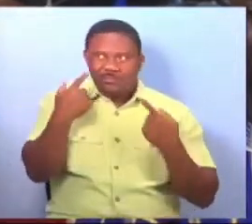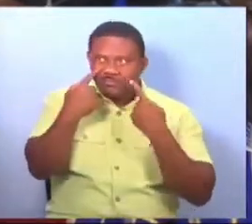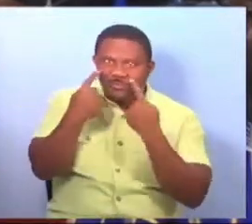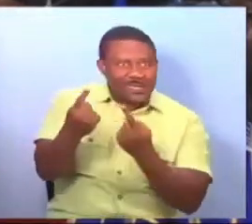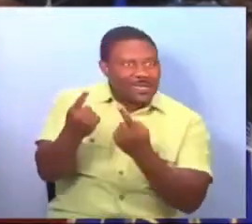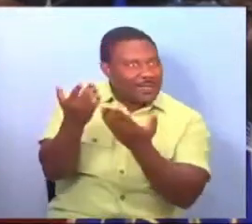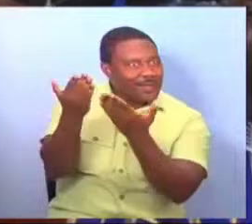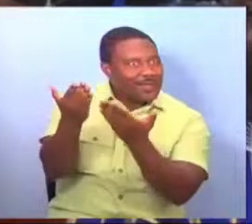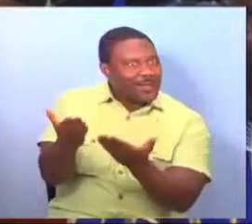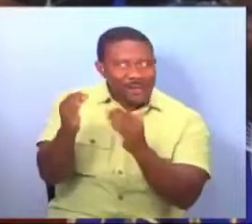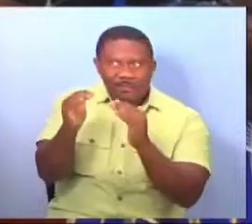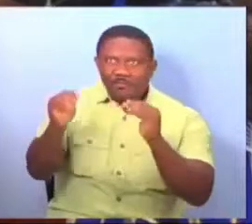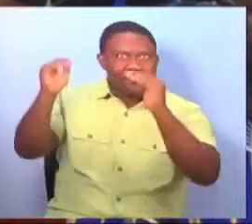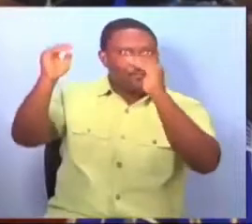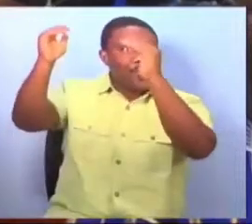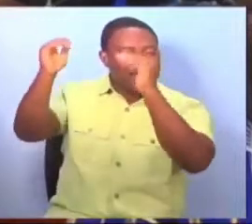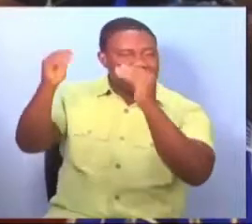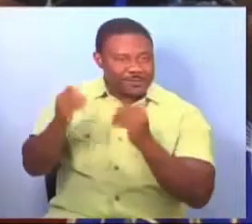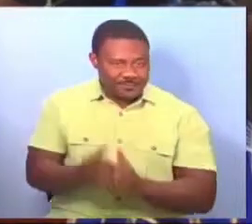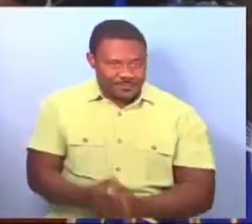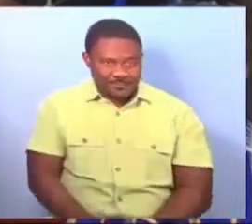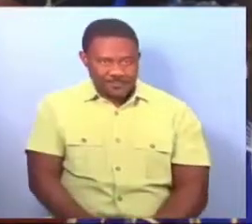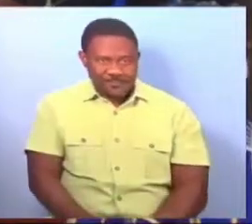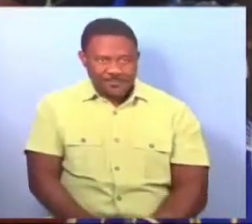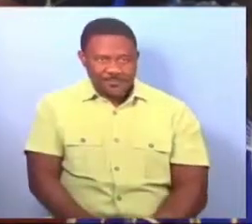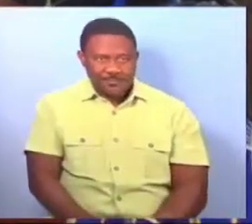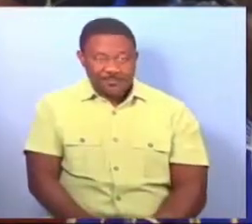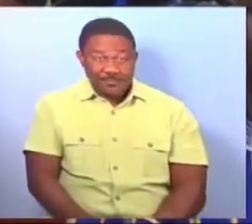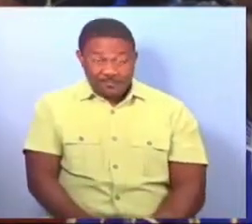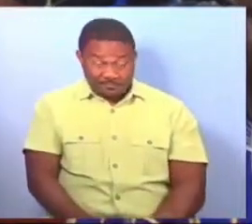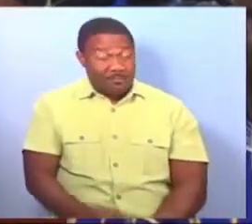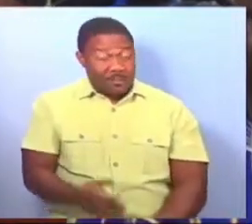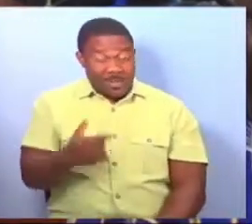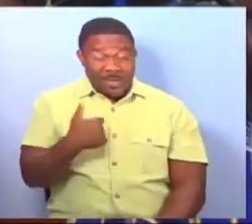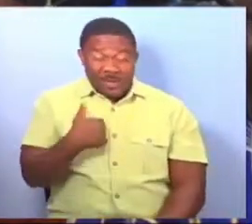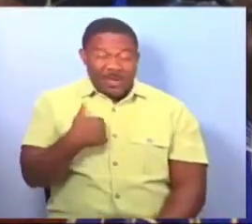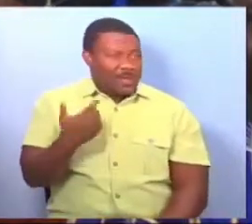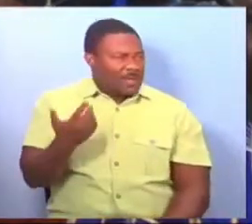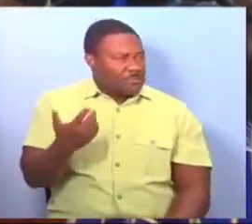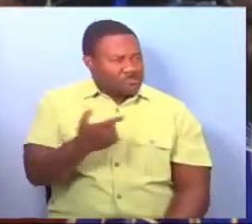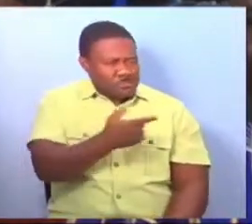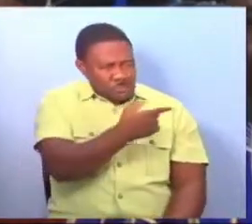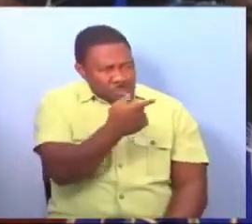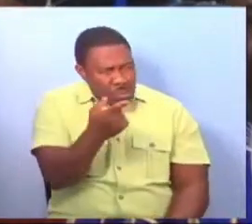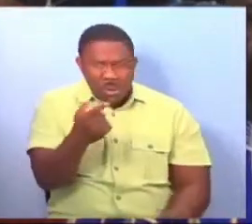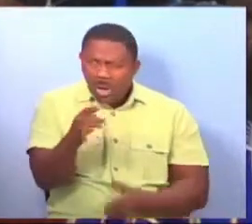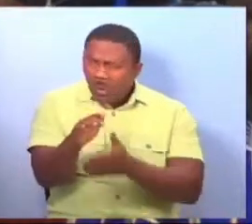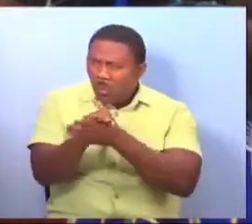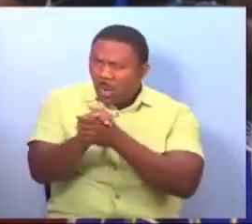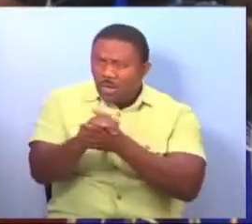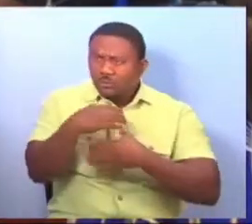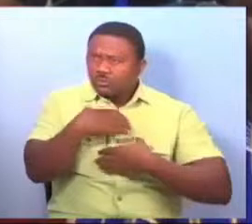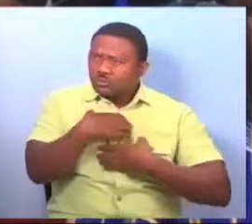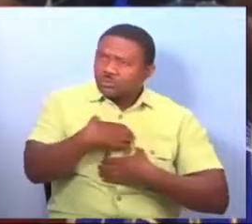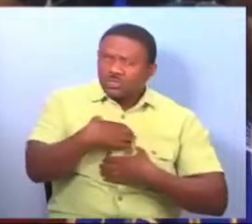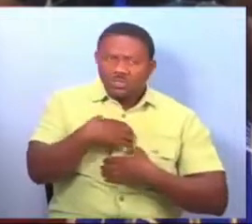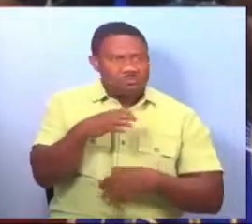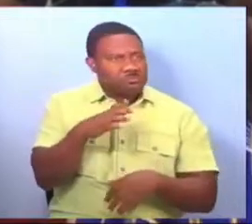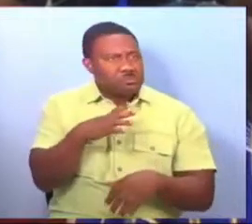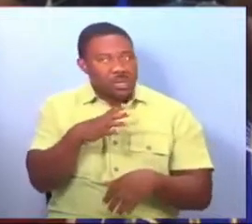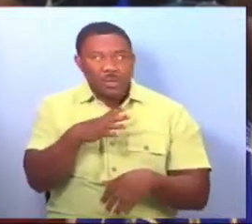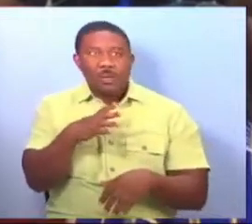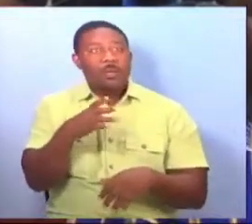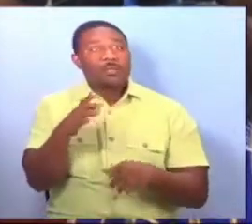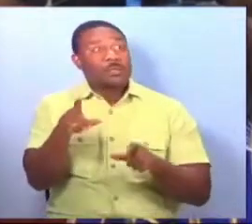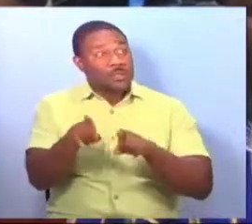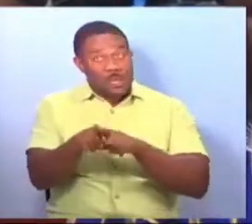him. This afternoon, I can only add my voice to the many voices in wishing him well and encouraging